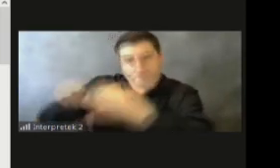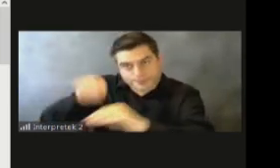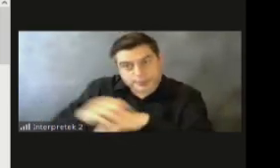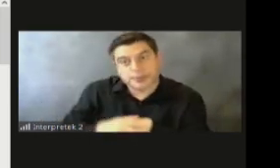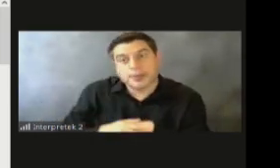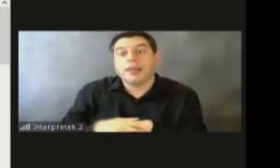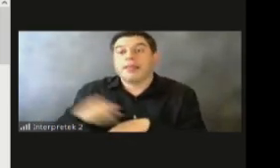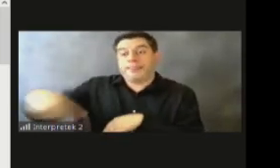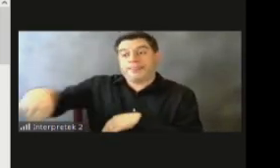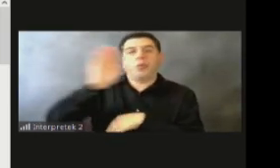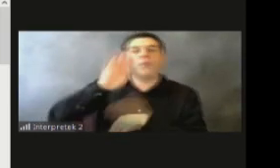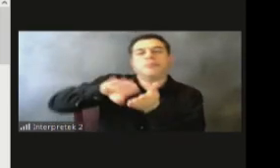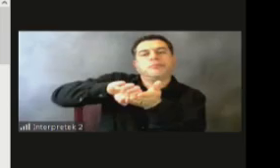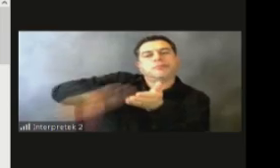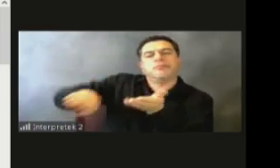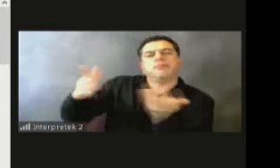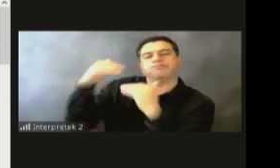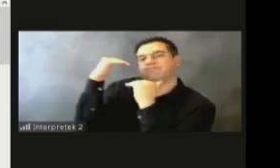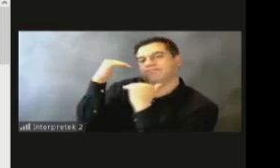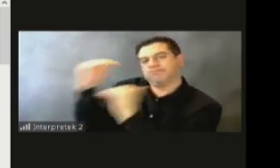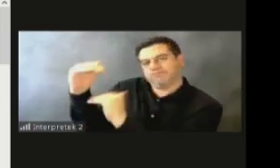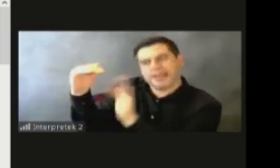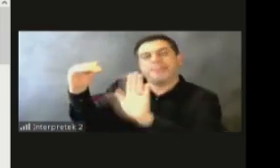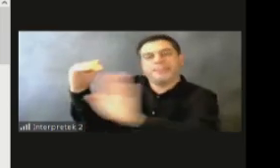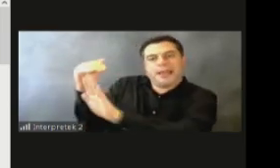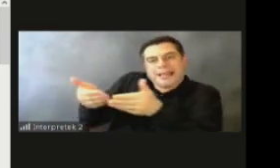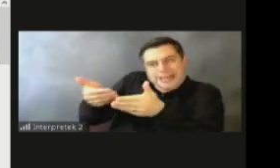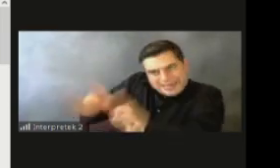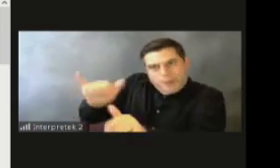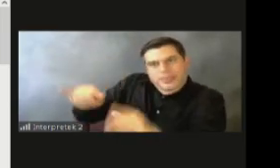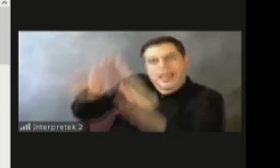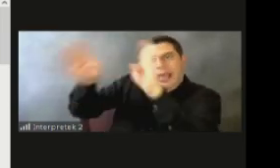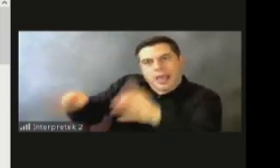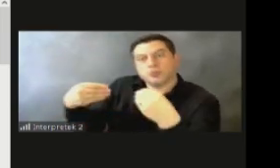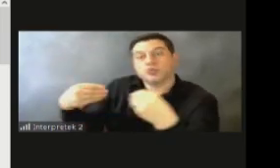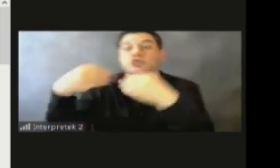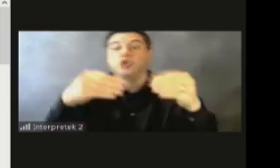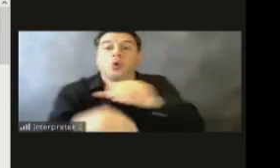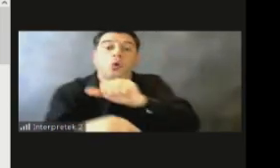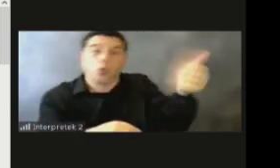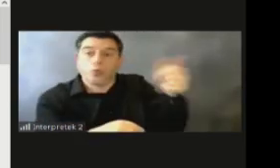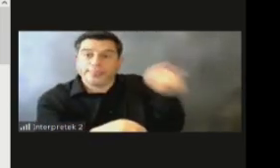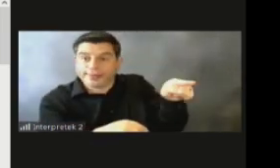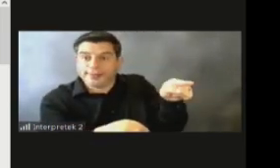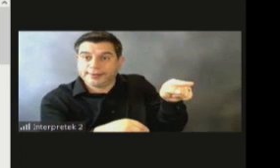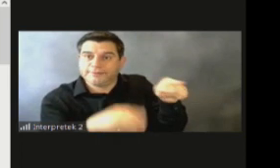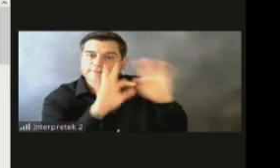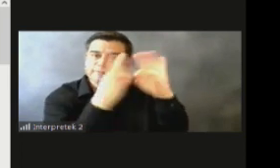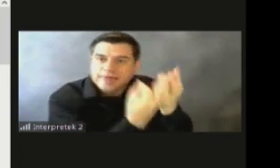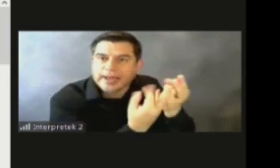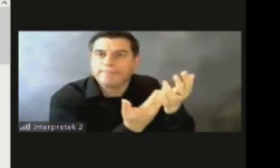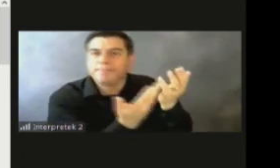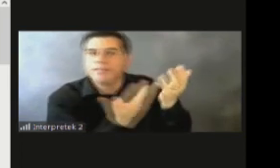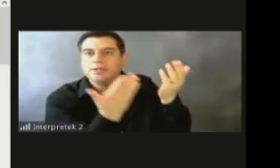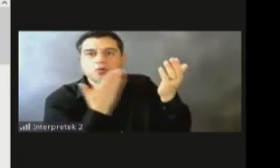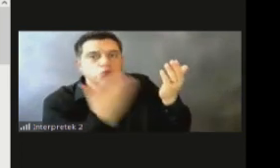allow the house to be sold to another income eligible household at an affordable price. And it does that for each subsequent